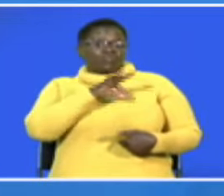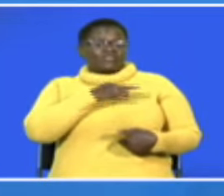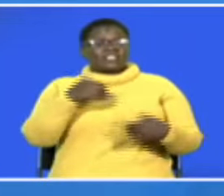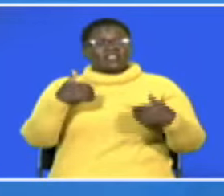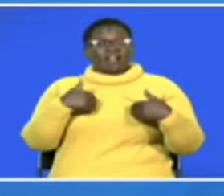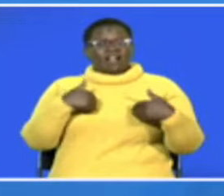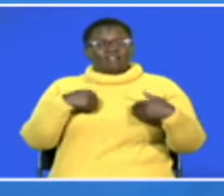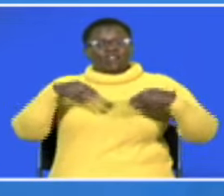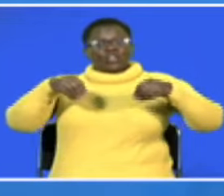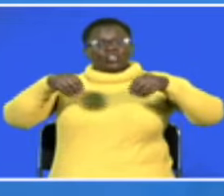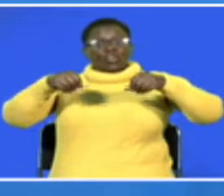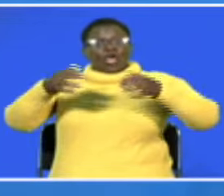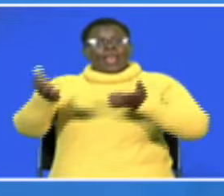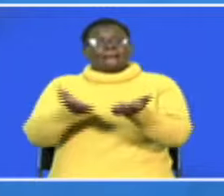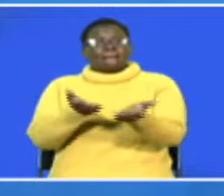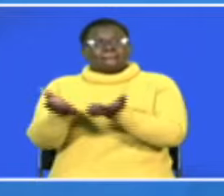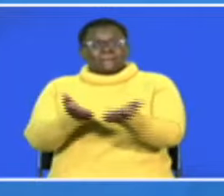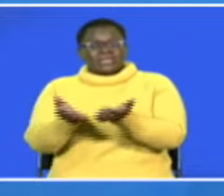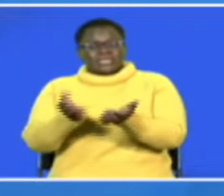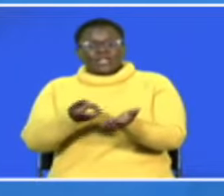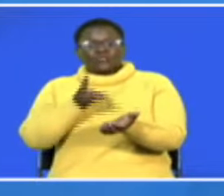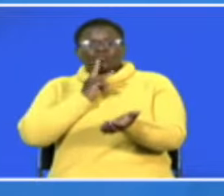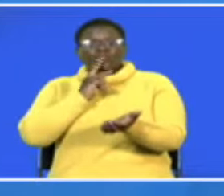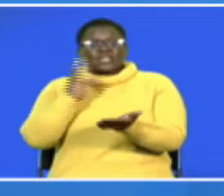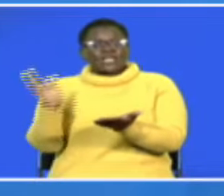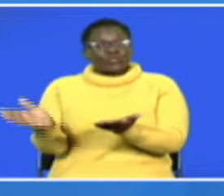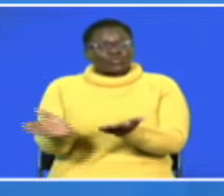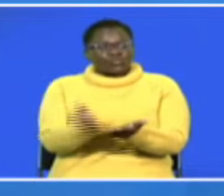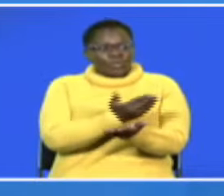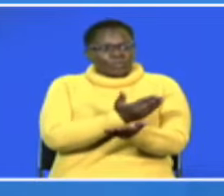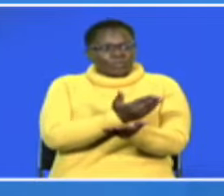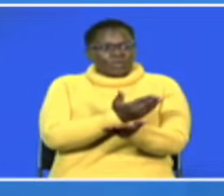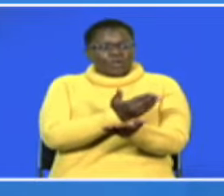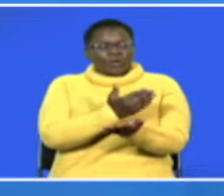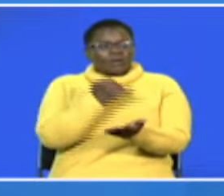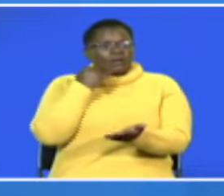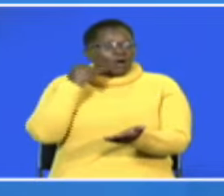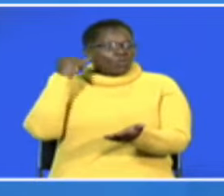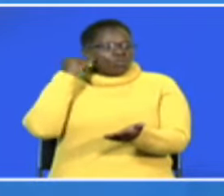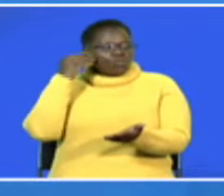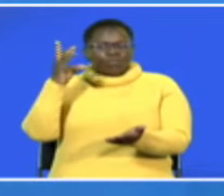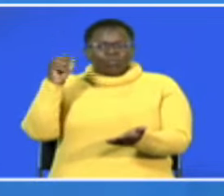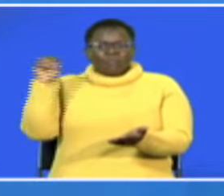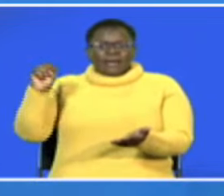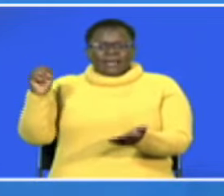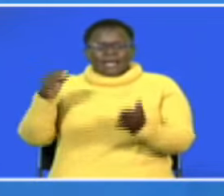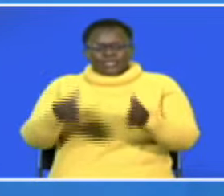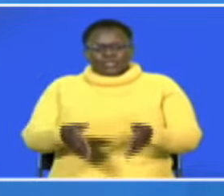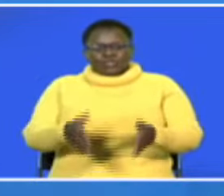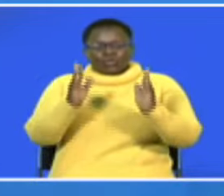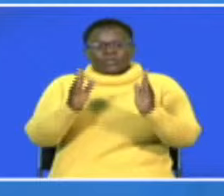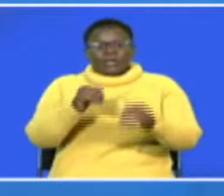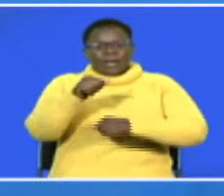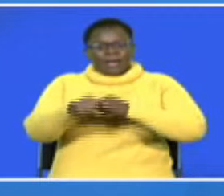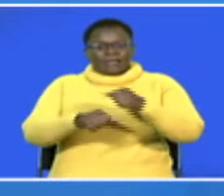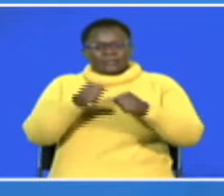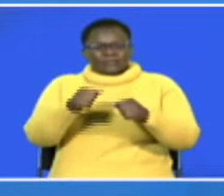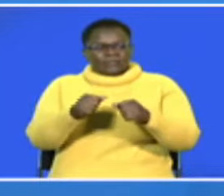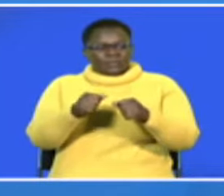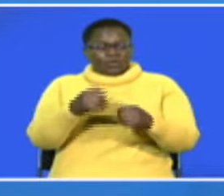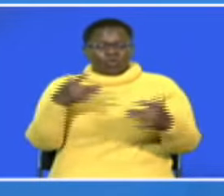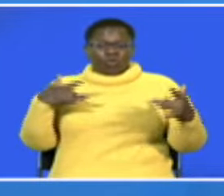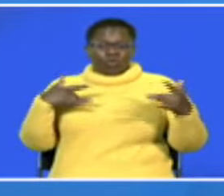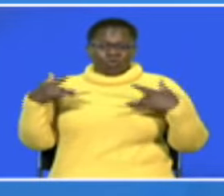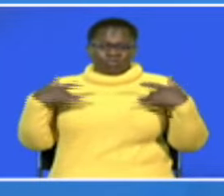from selling volcanic sand washed into the drainage systems along the Nakuru-Marigat Road. This activity has, however,